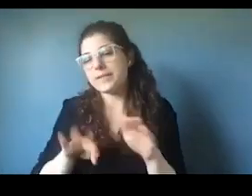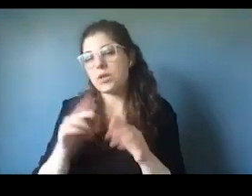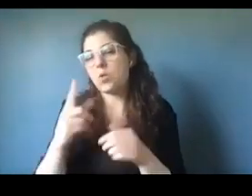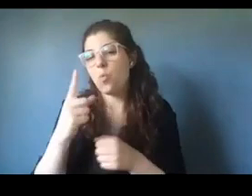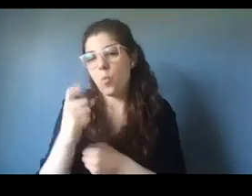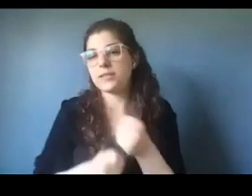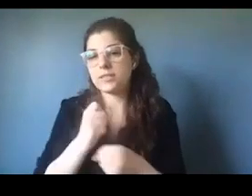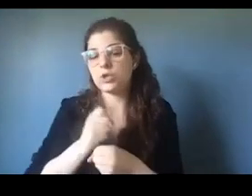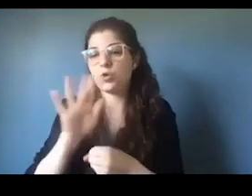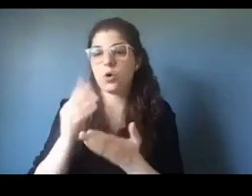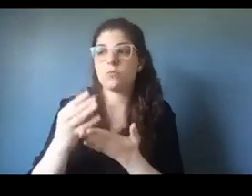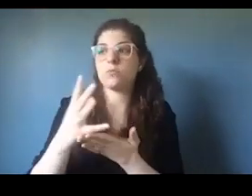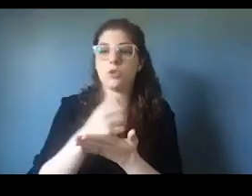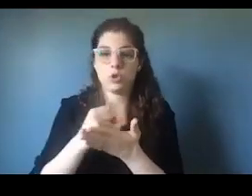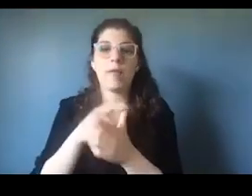for unemployment.